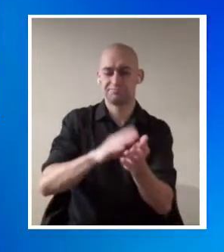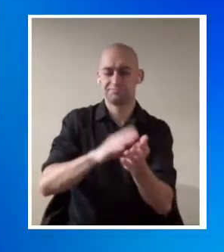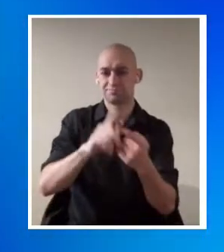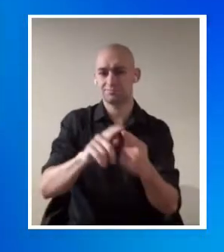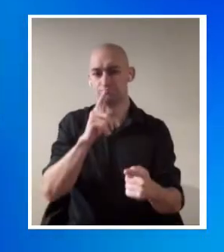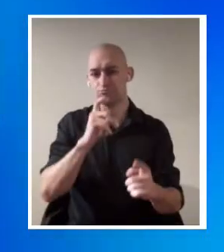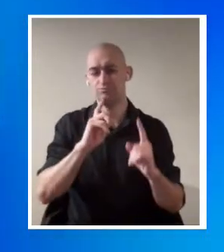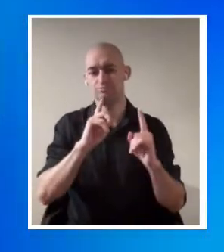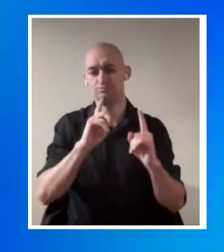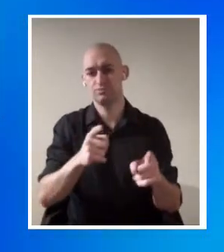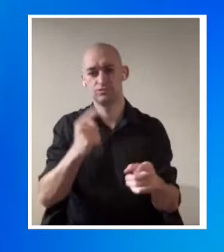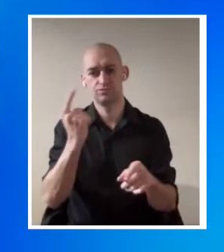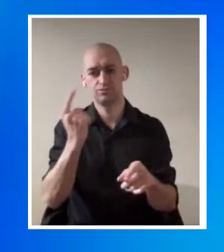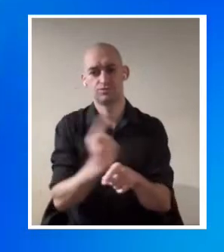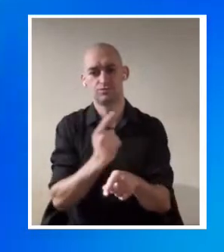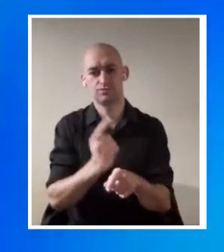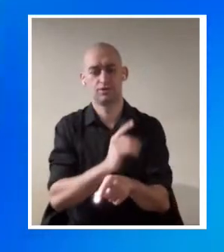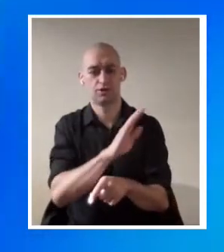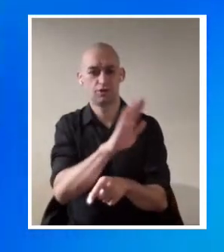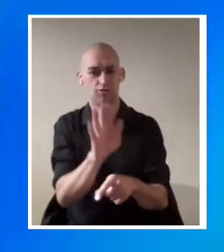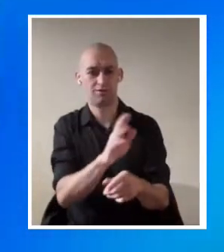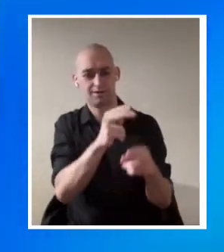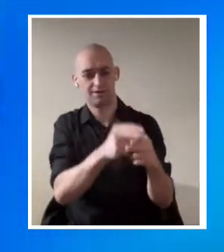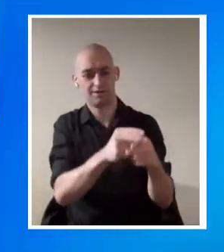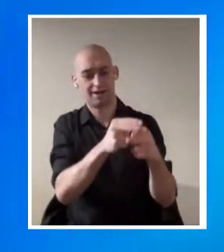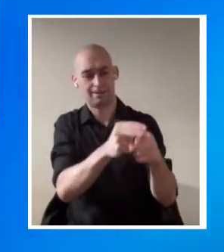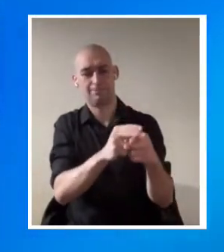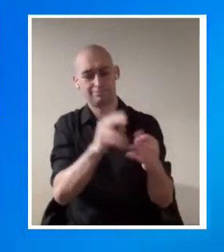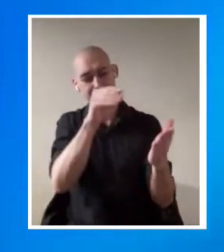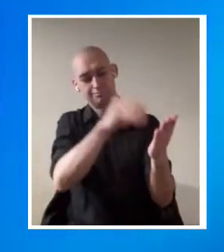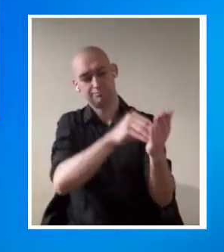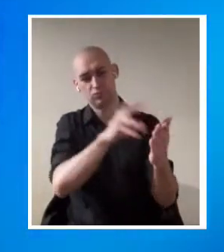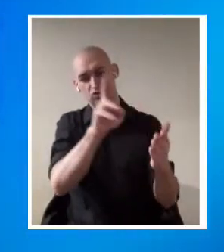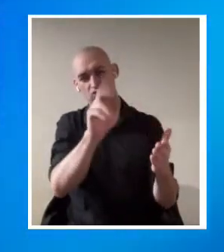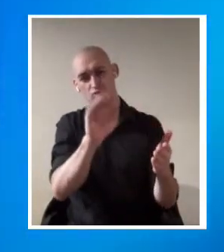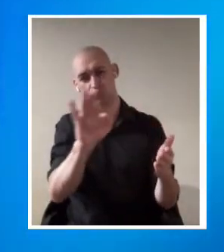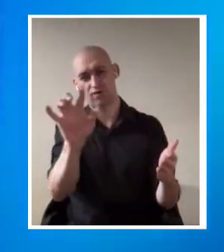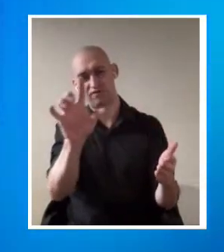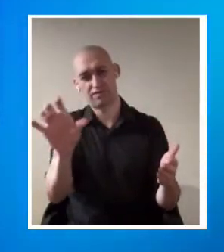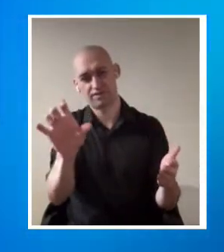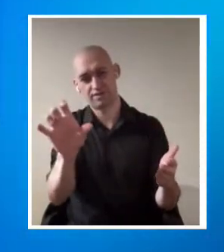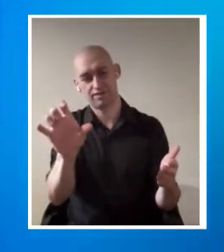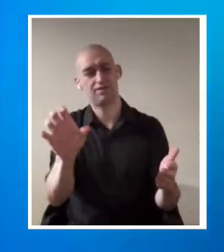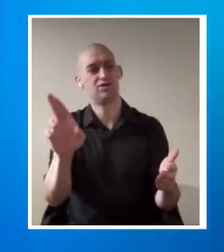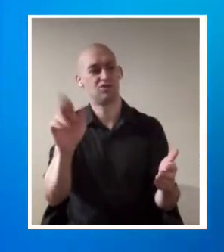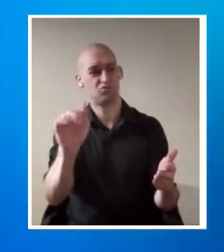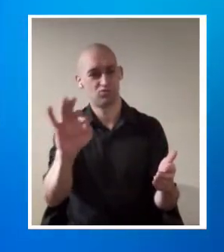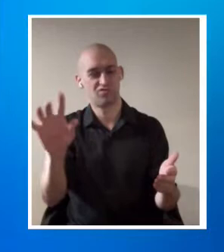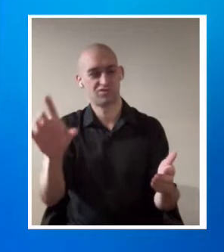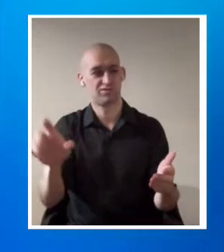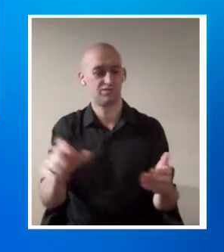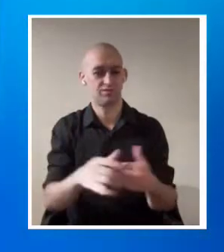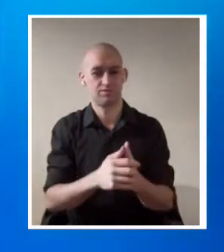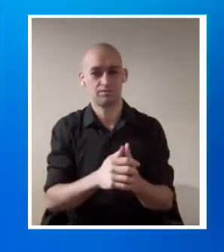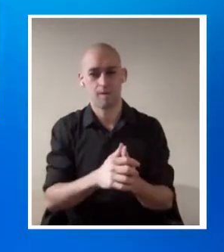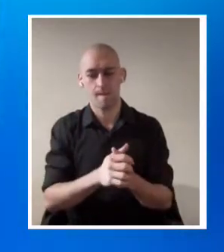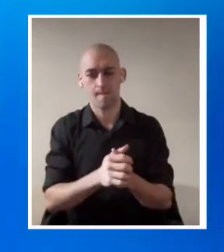your name has been entered in the raffle again? Or is it anyone who participates is still entered their name